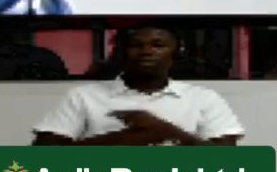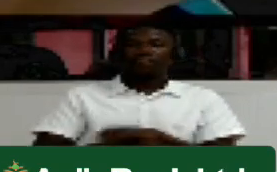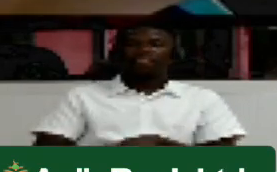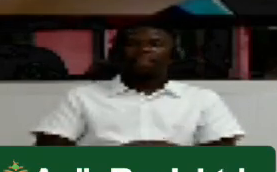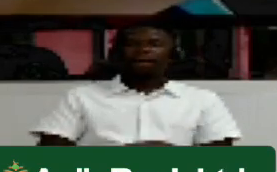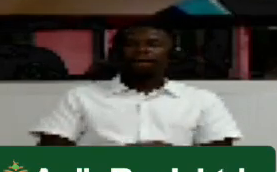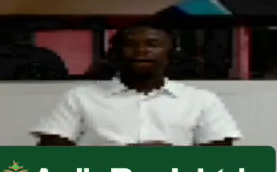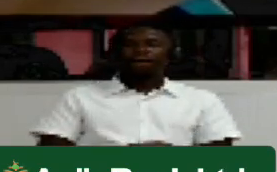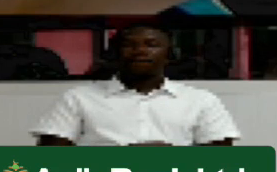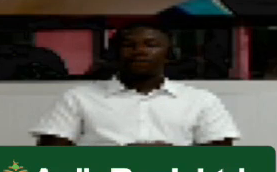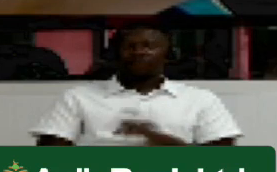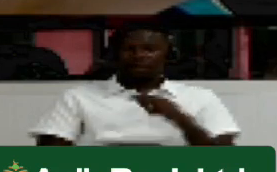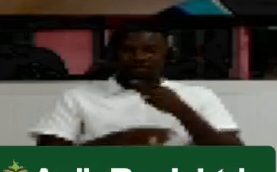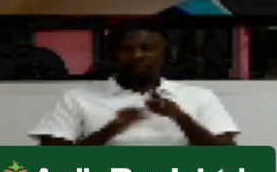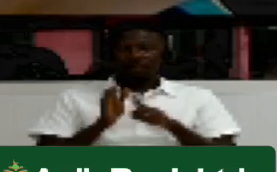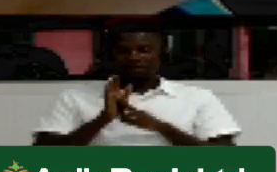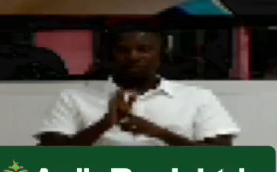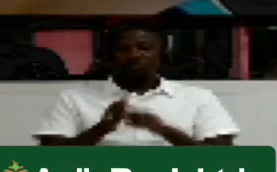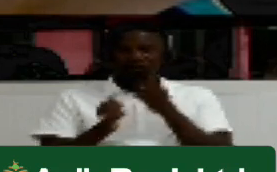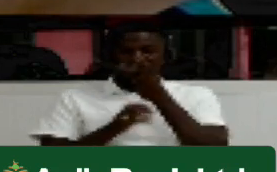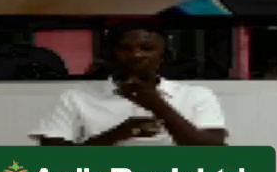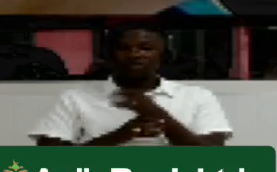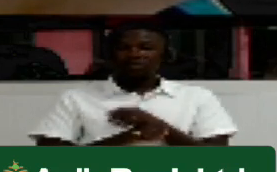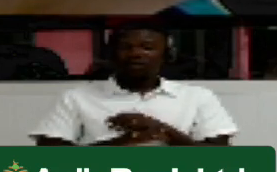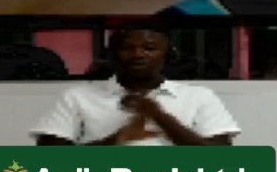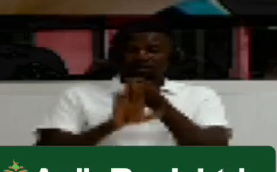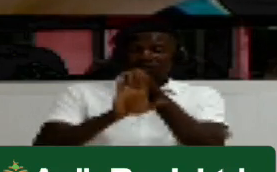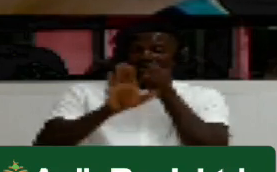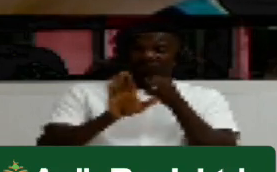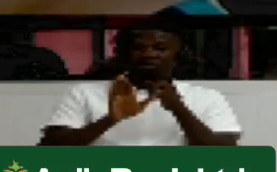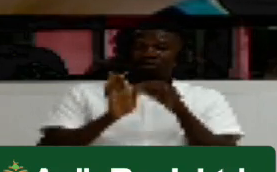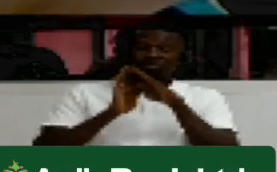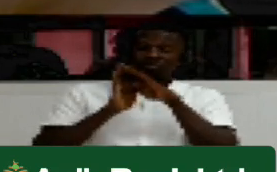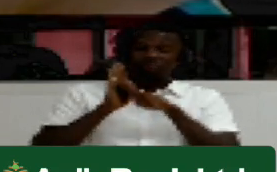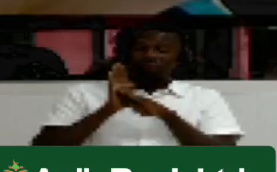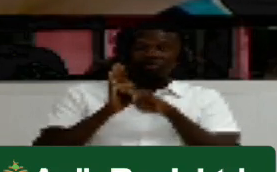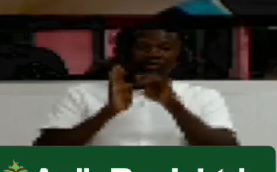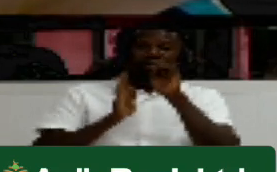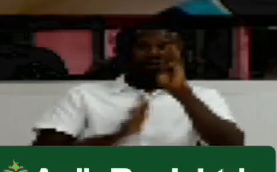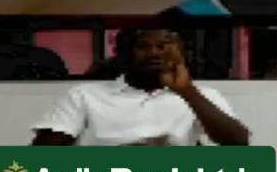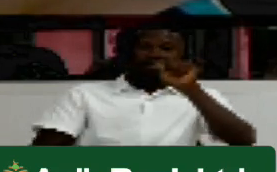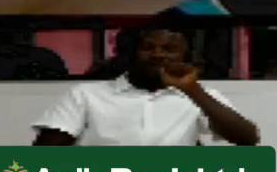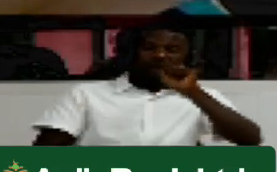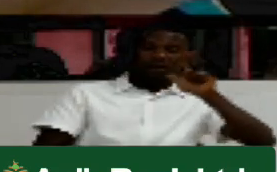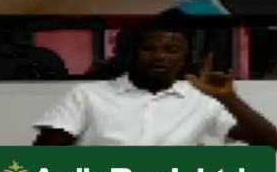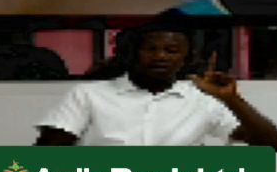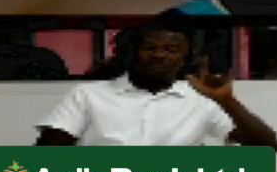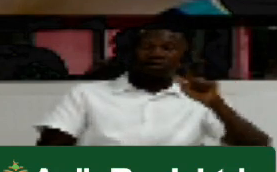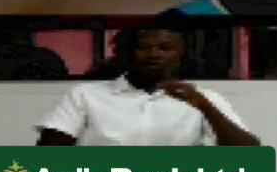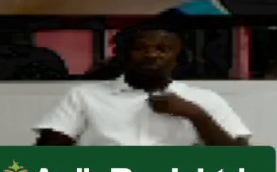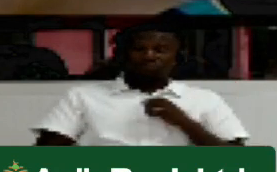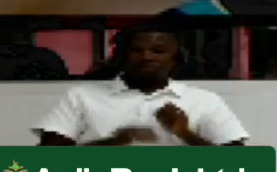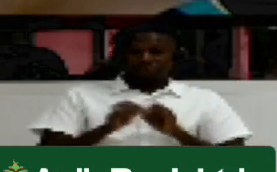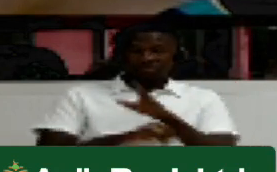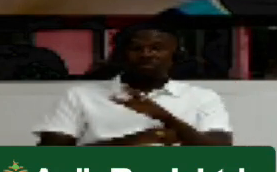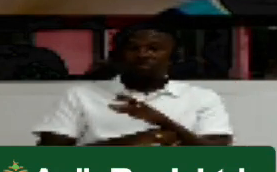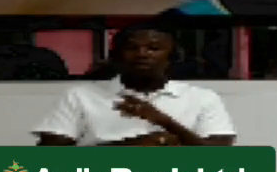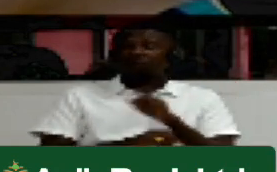And of course, like you said, the indemnity bill was passed and none of the perpetrators